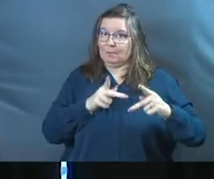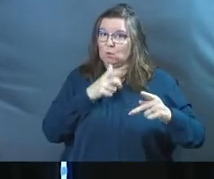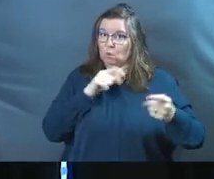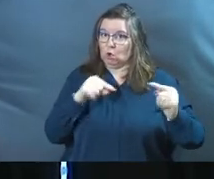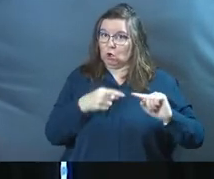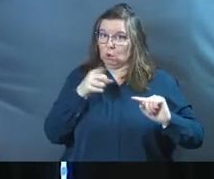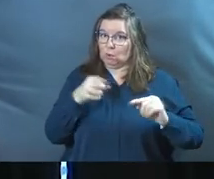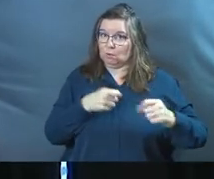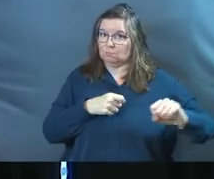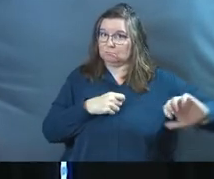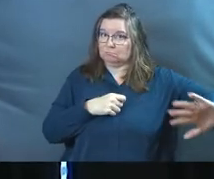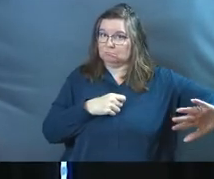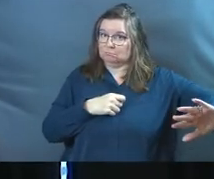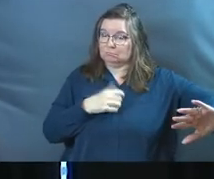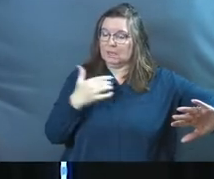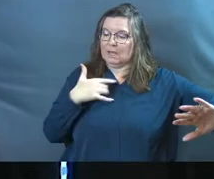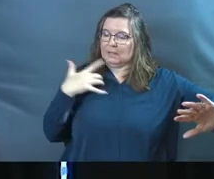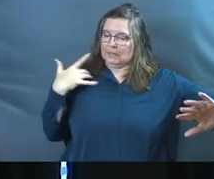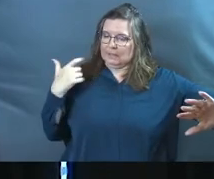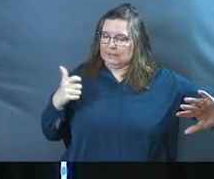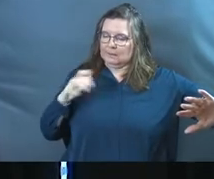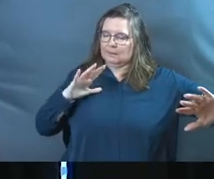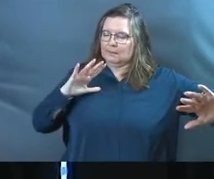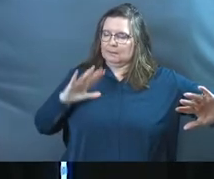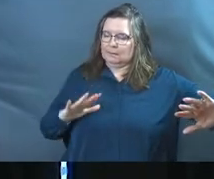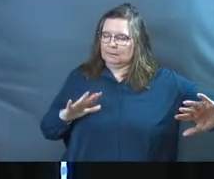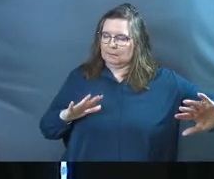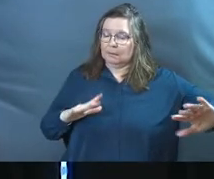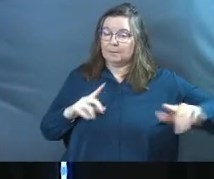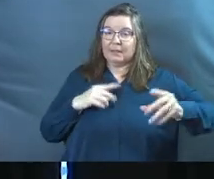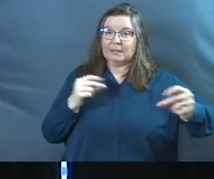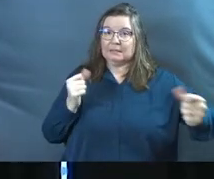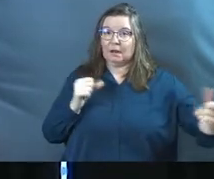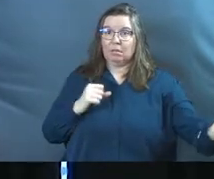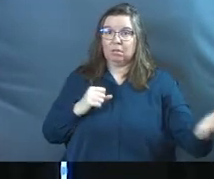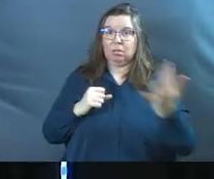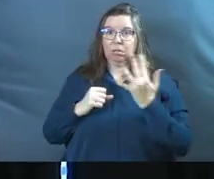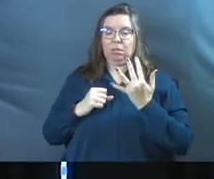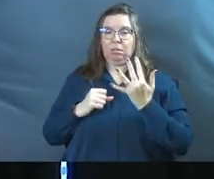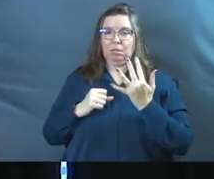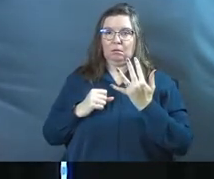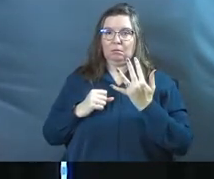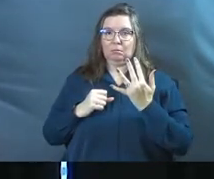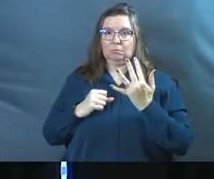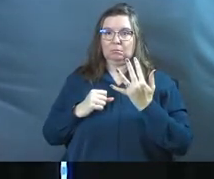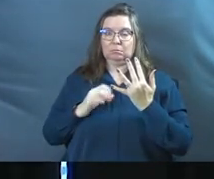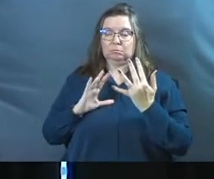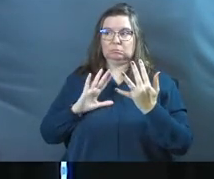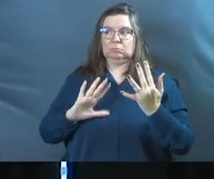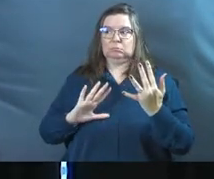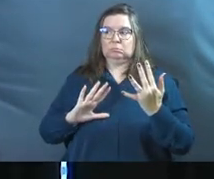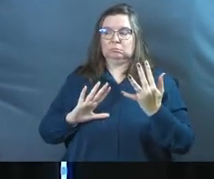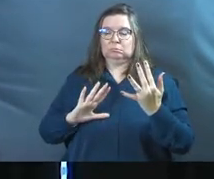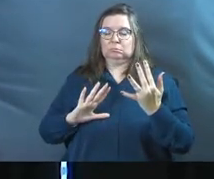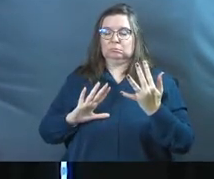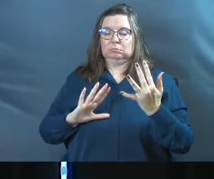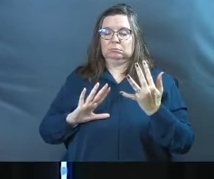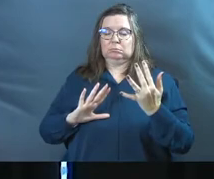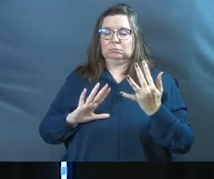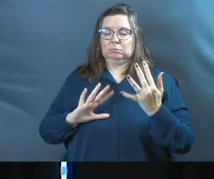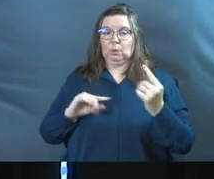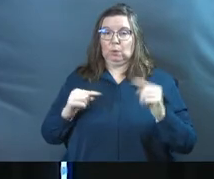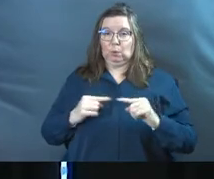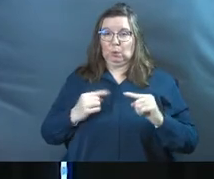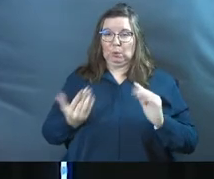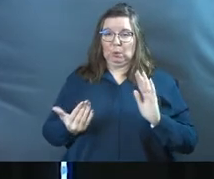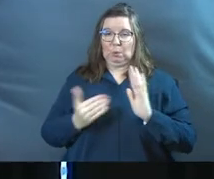you and to have your peace, and then all of a sudden the people that have traumatized you are in your face.